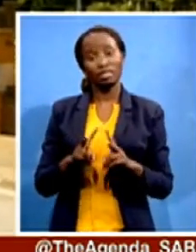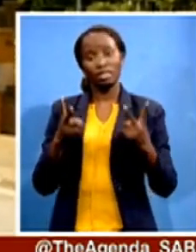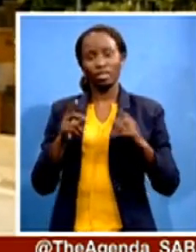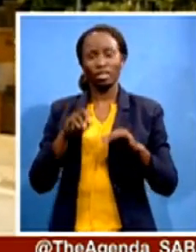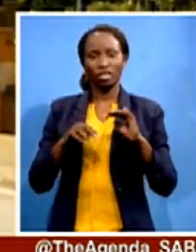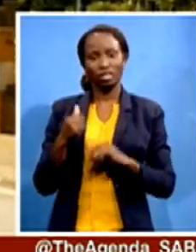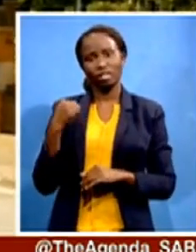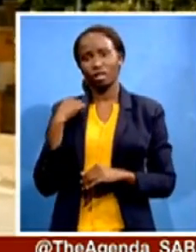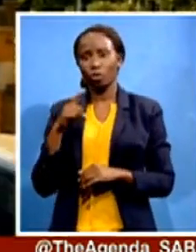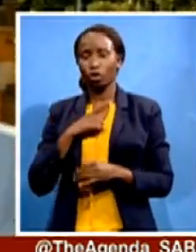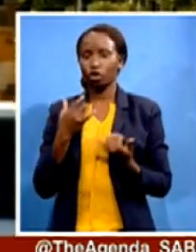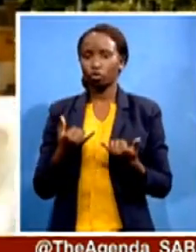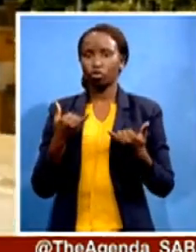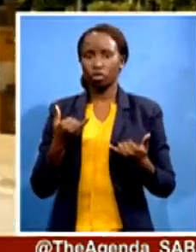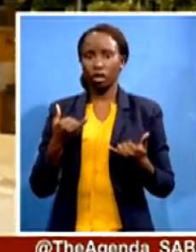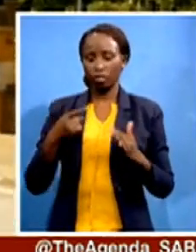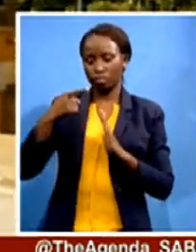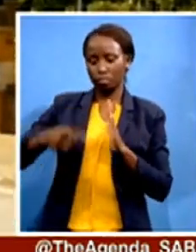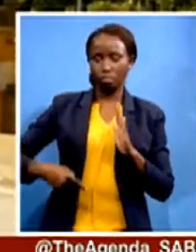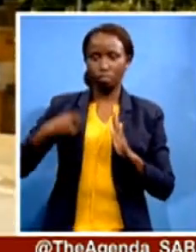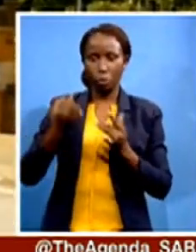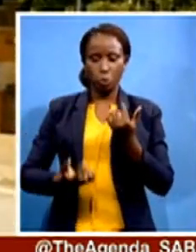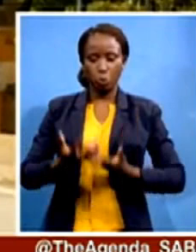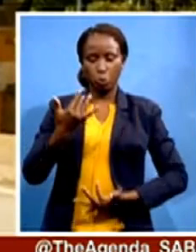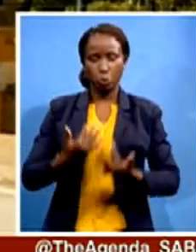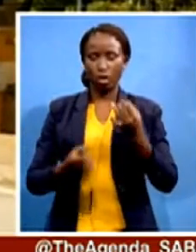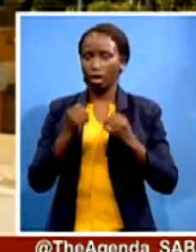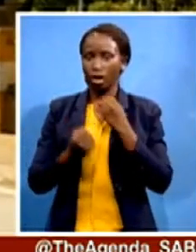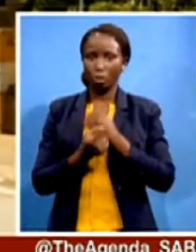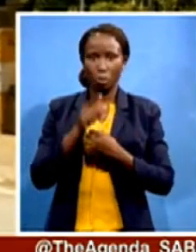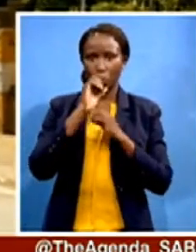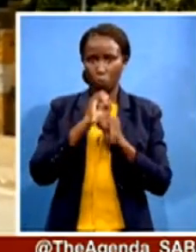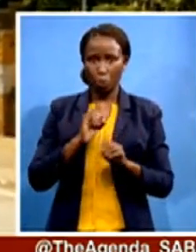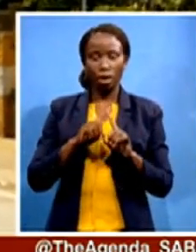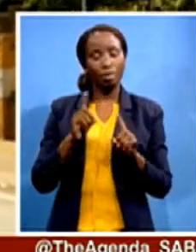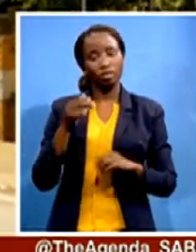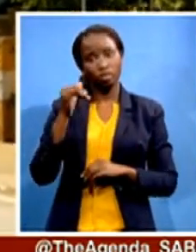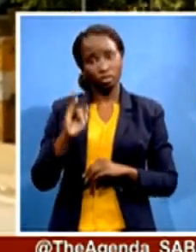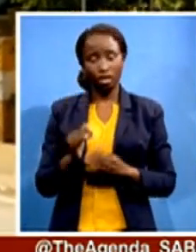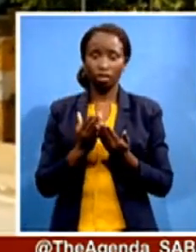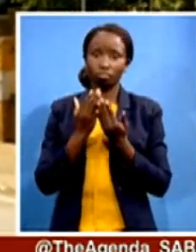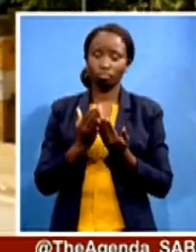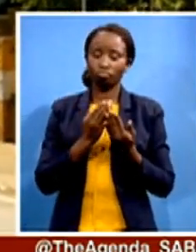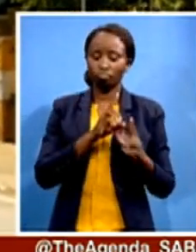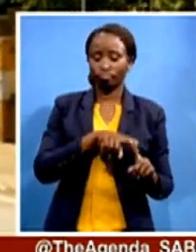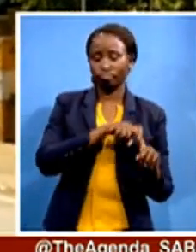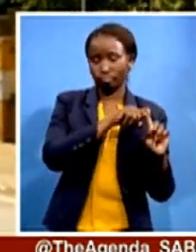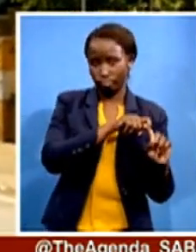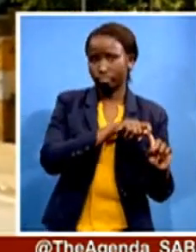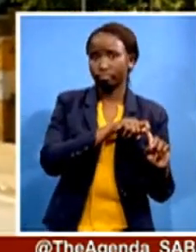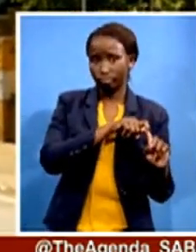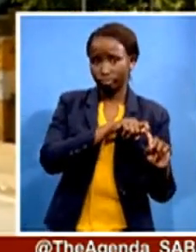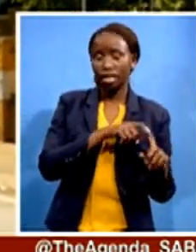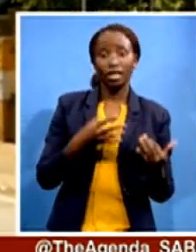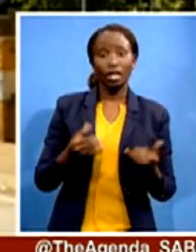burning of tires, but still academics have been brought to a halt. Currently, the SRC is engaging with the management